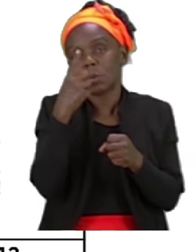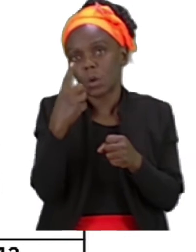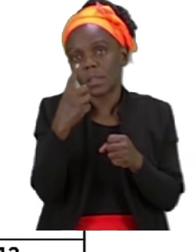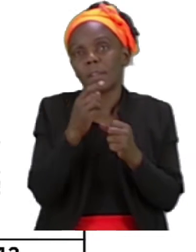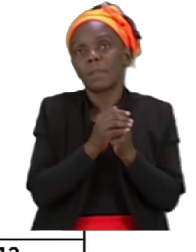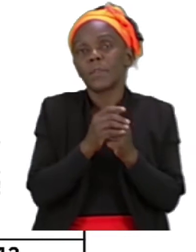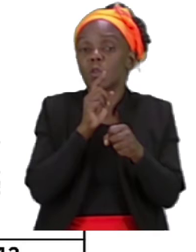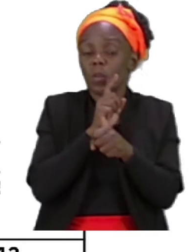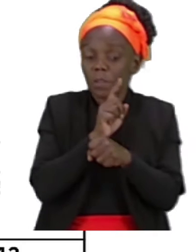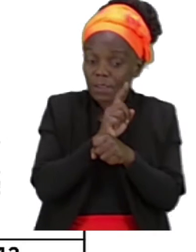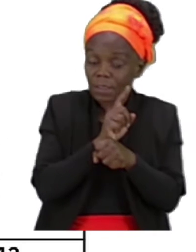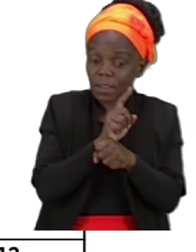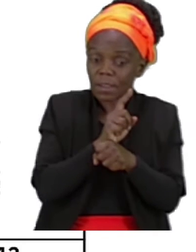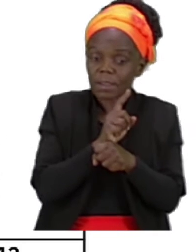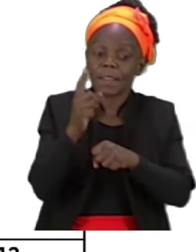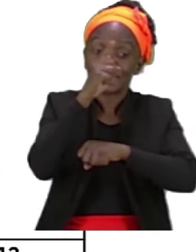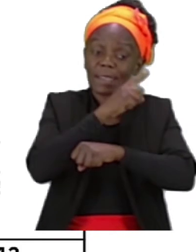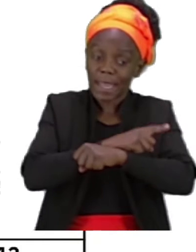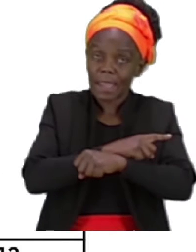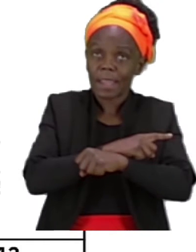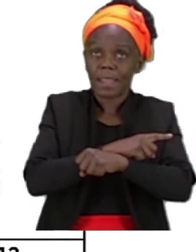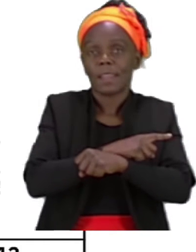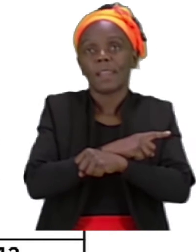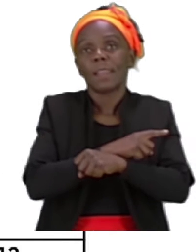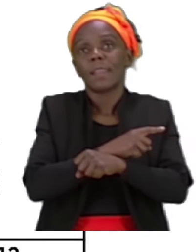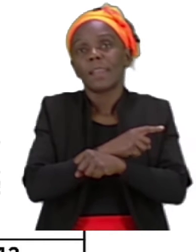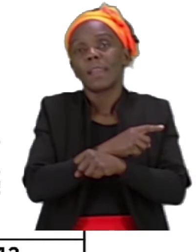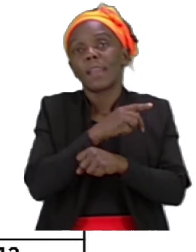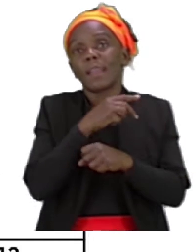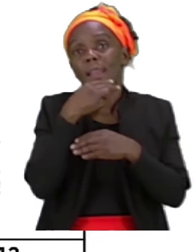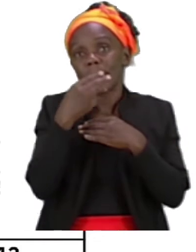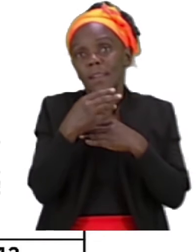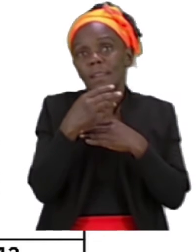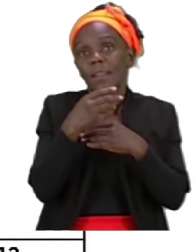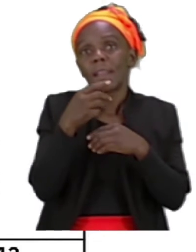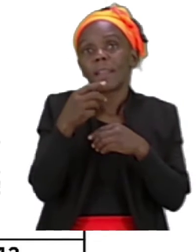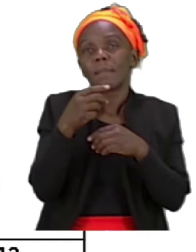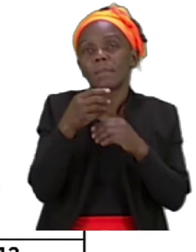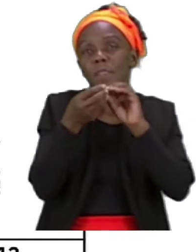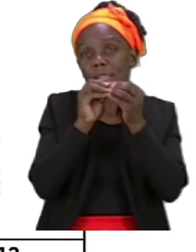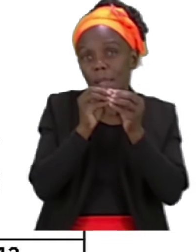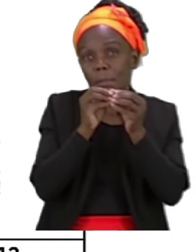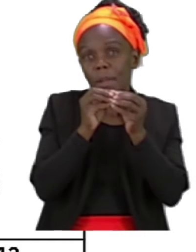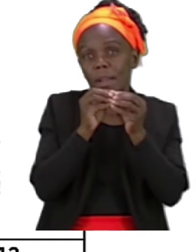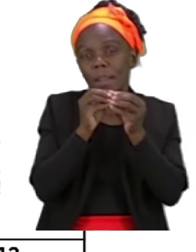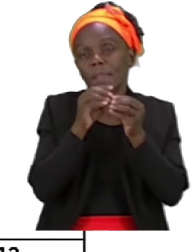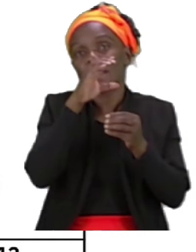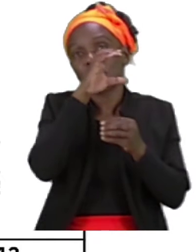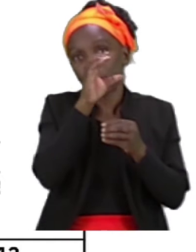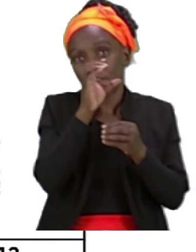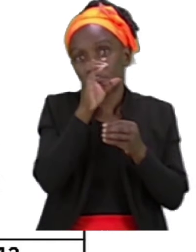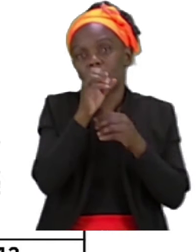day, the number, the month, and the year. And I'd like